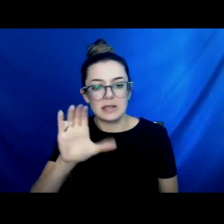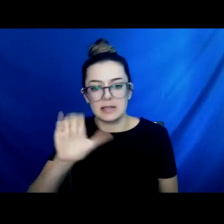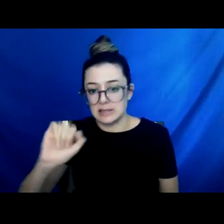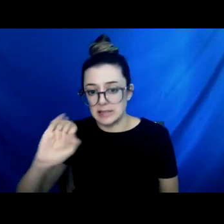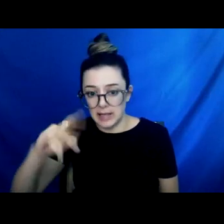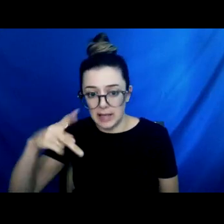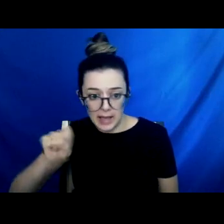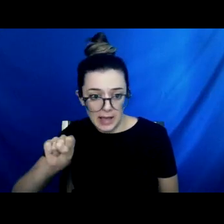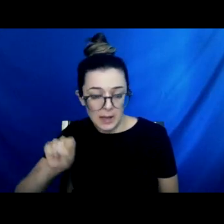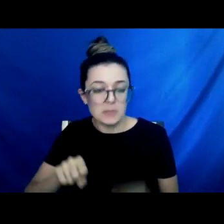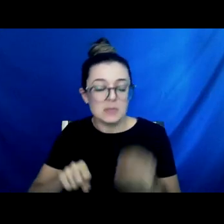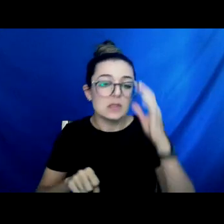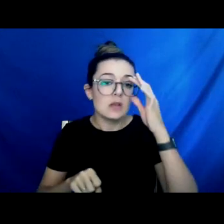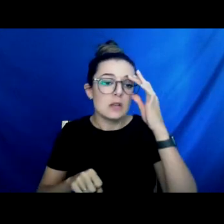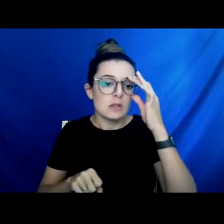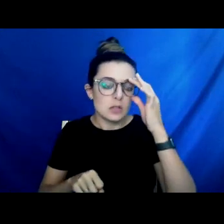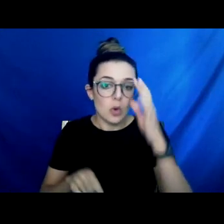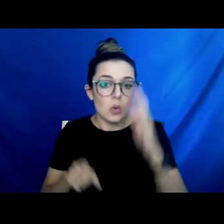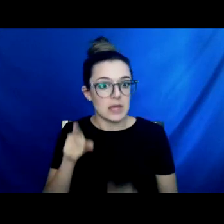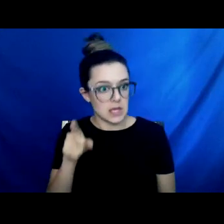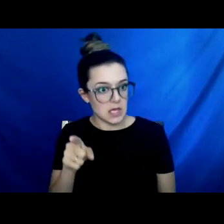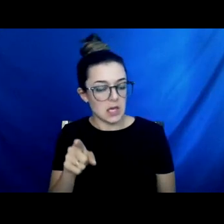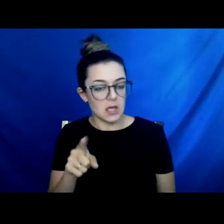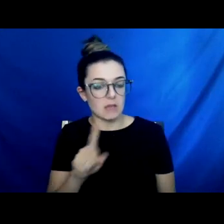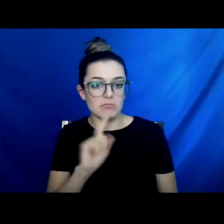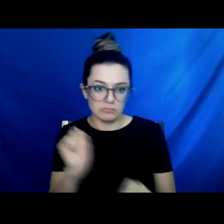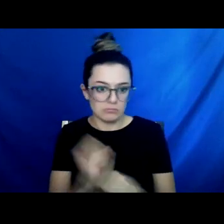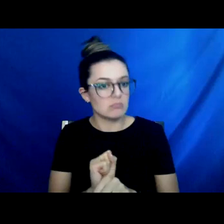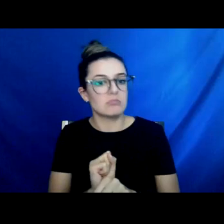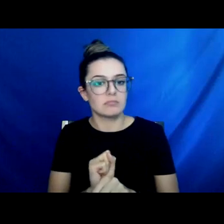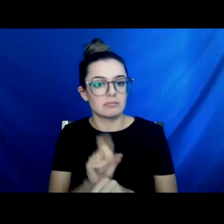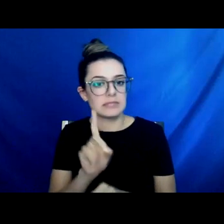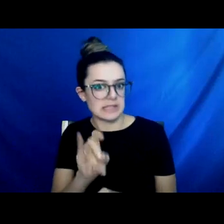I should do, by putting a face, a name, and really just like bringing